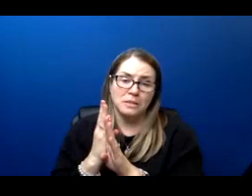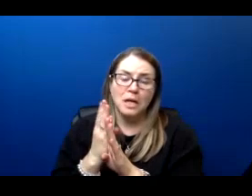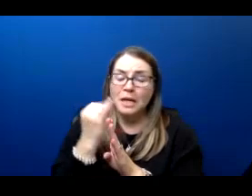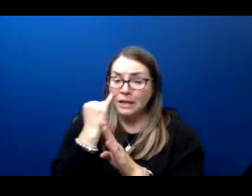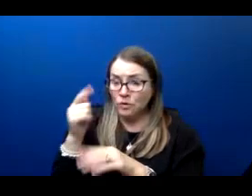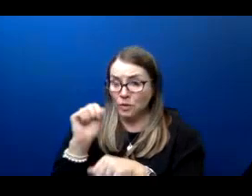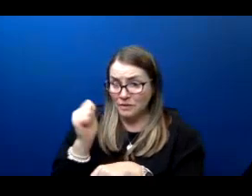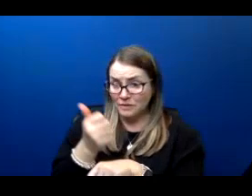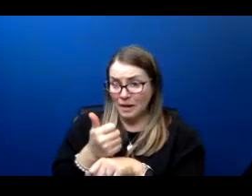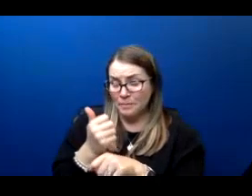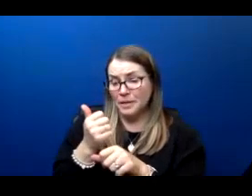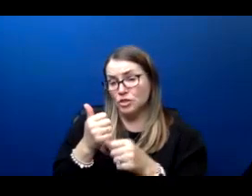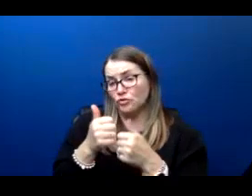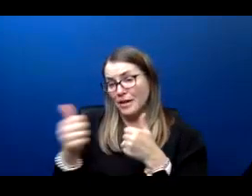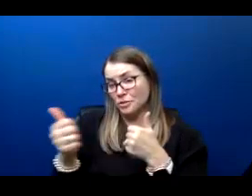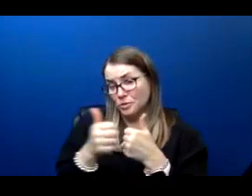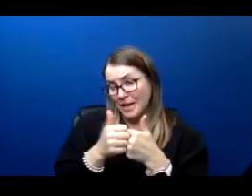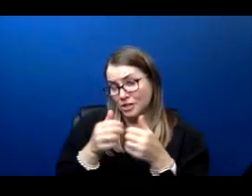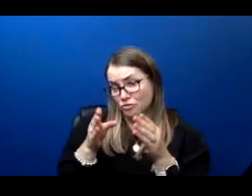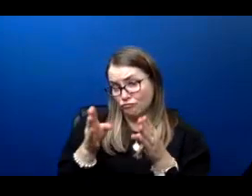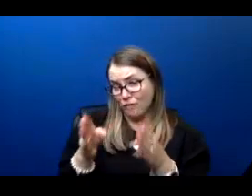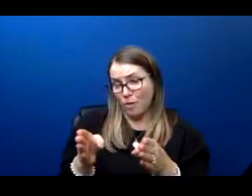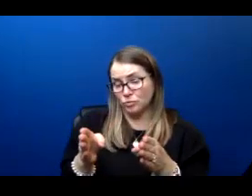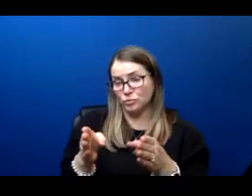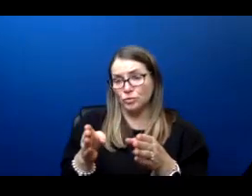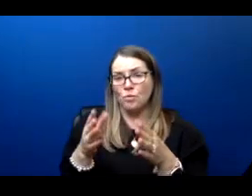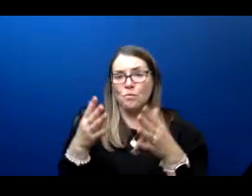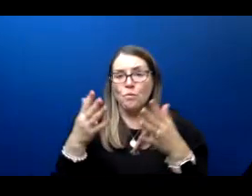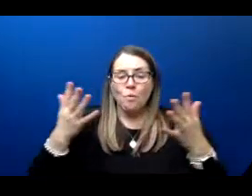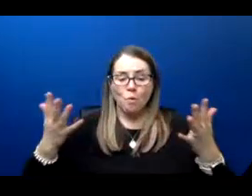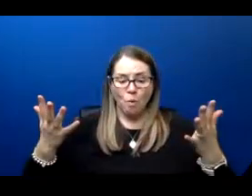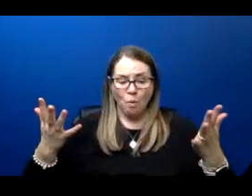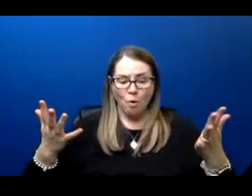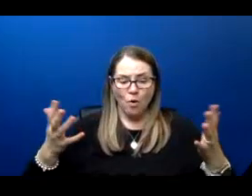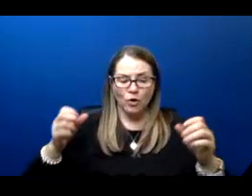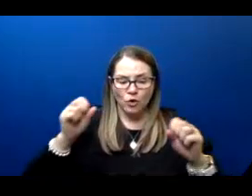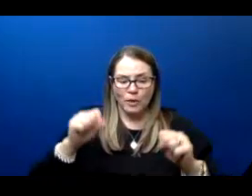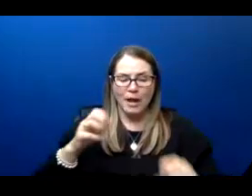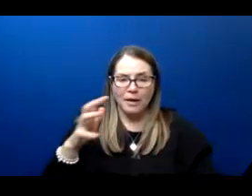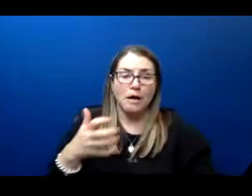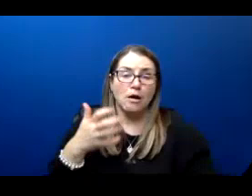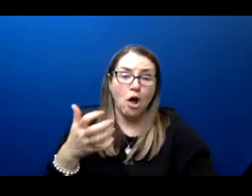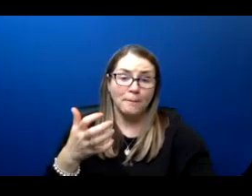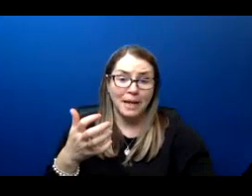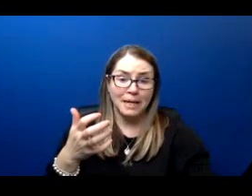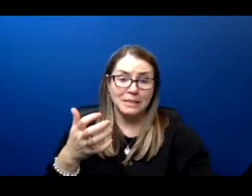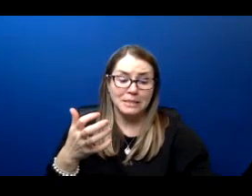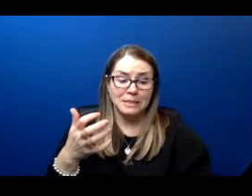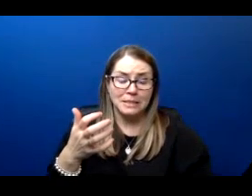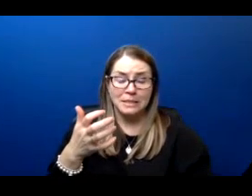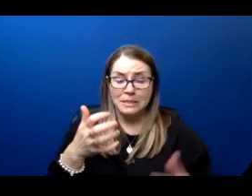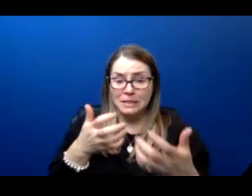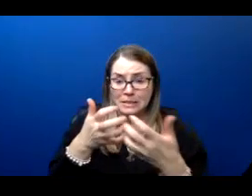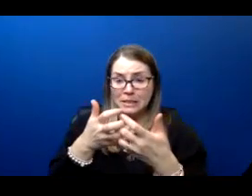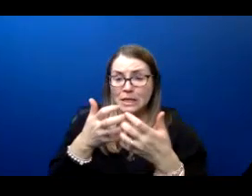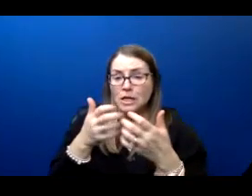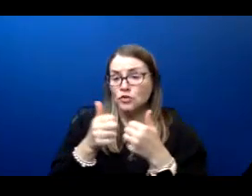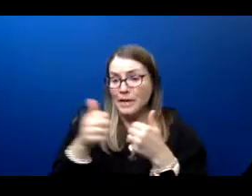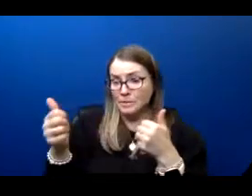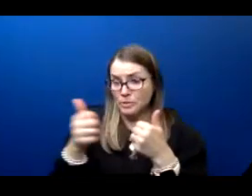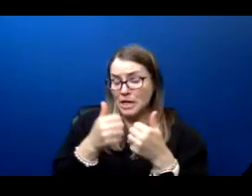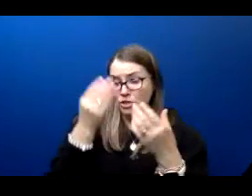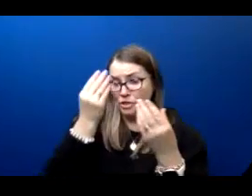transportation route, or if there's some way you have the ability to accommodate transportation, and you let us know in advance so we